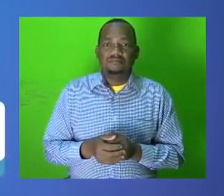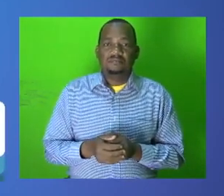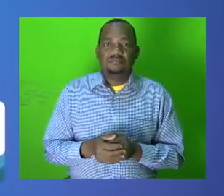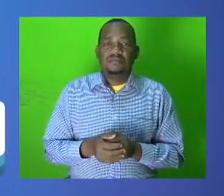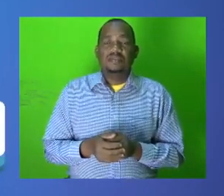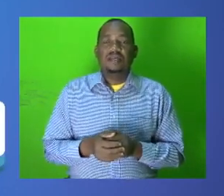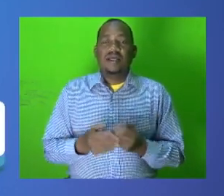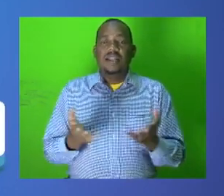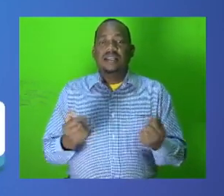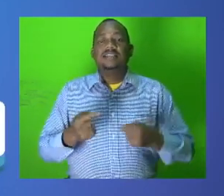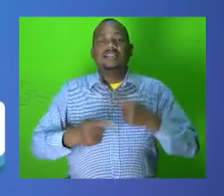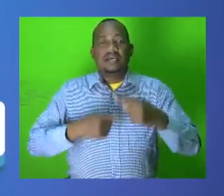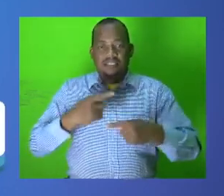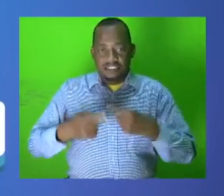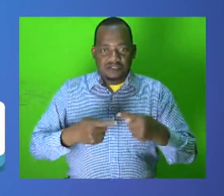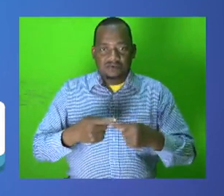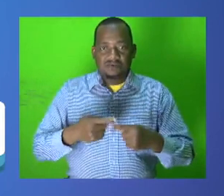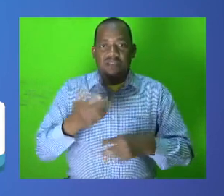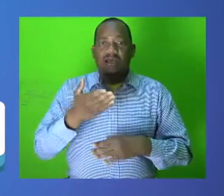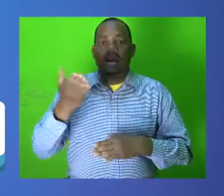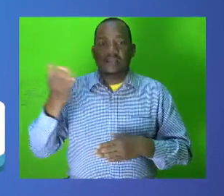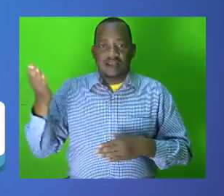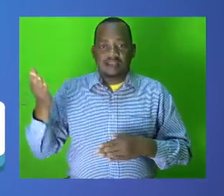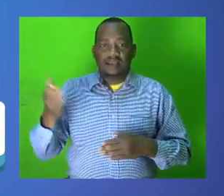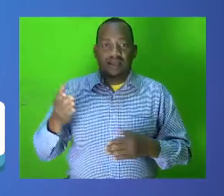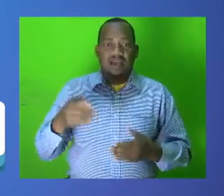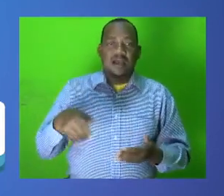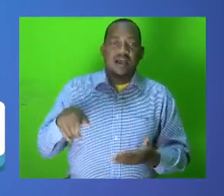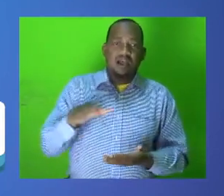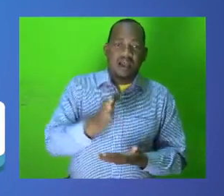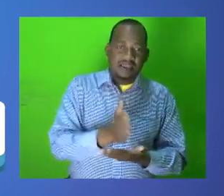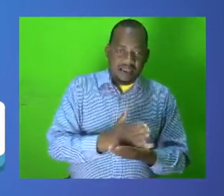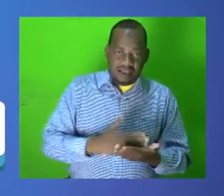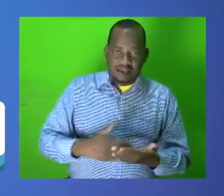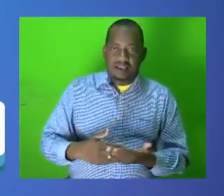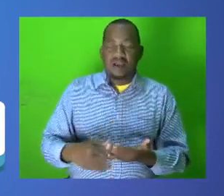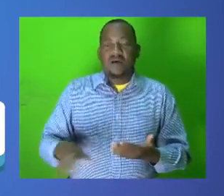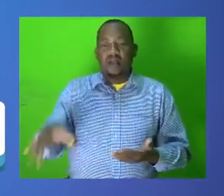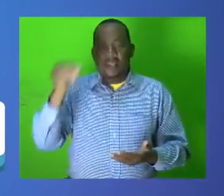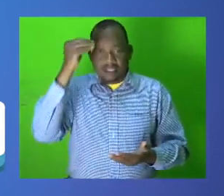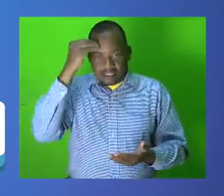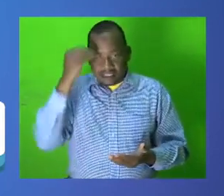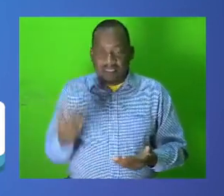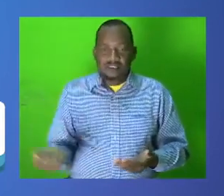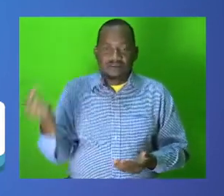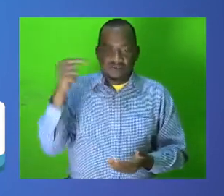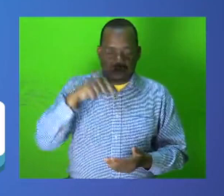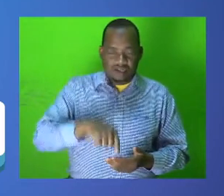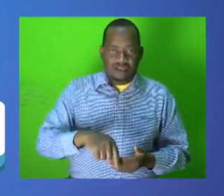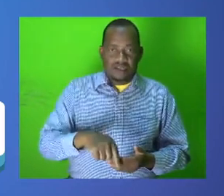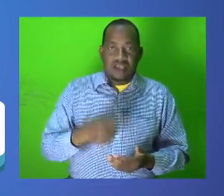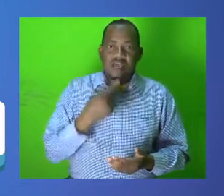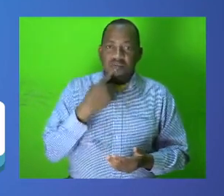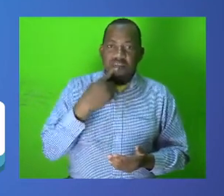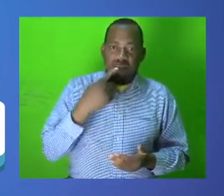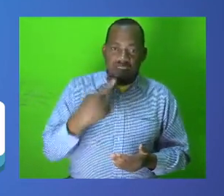let's continue with another area in our lesson today. As we say,